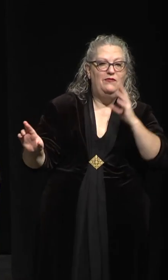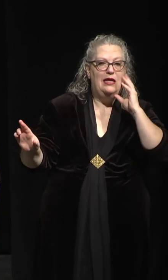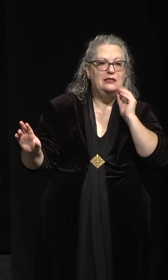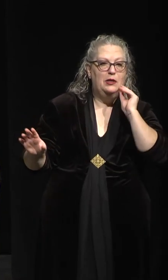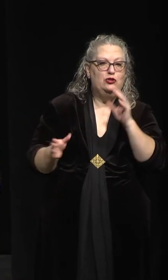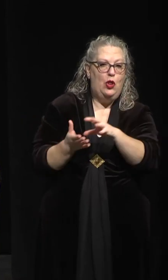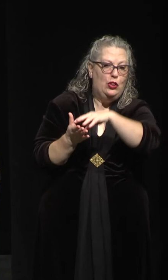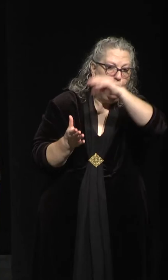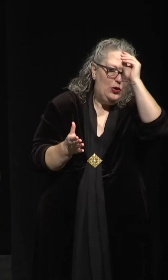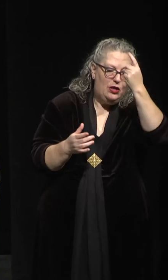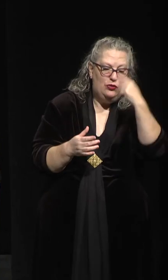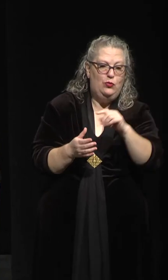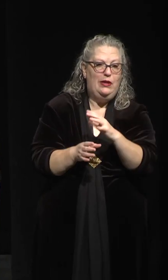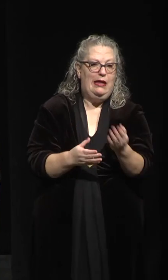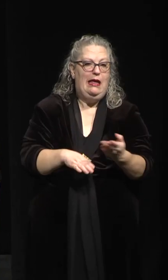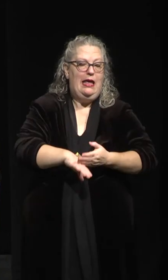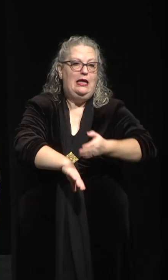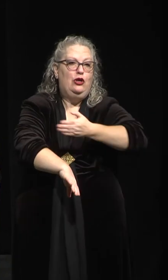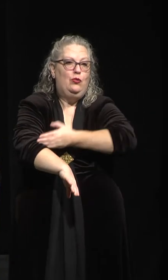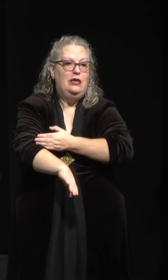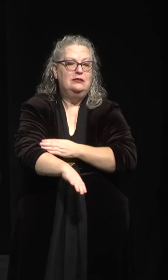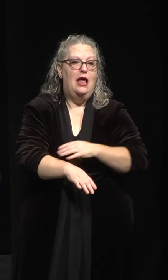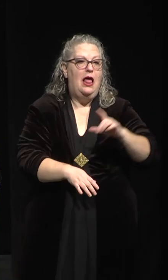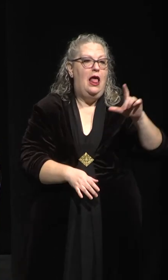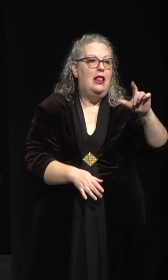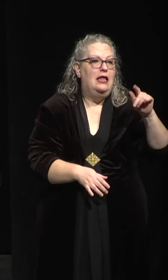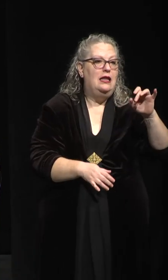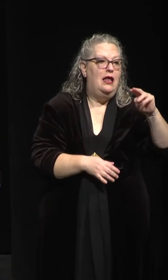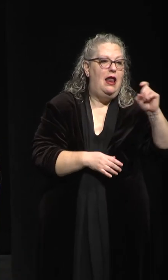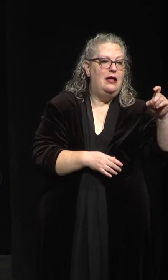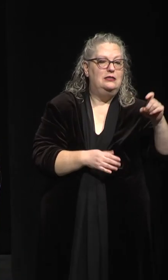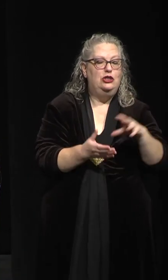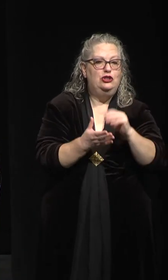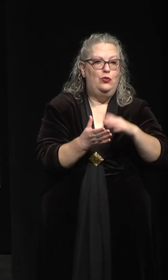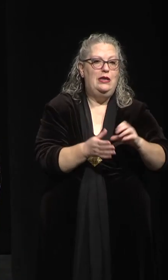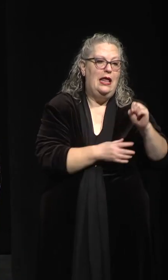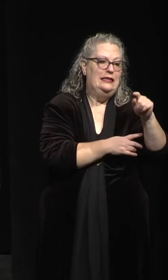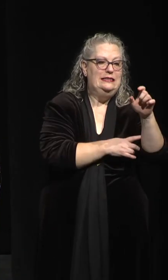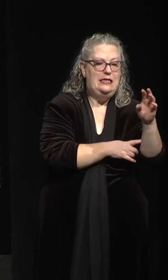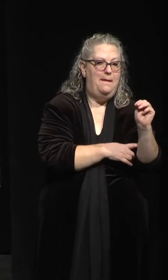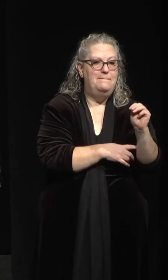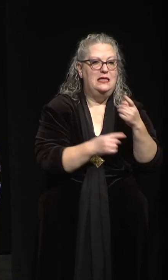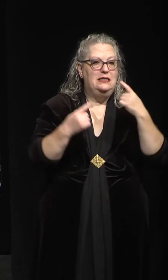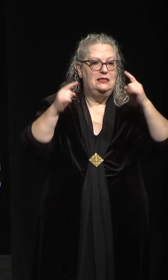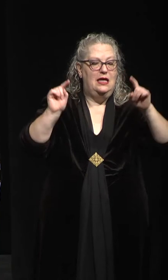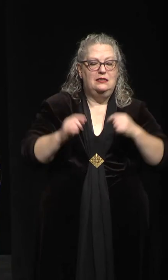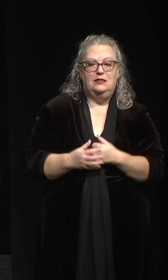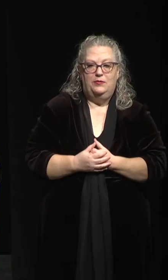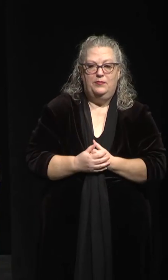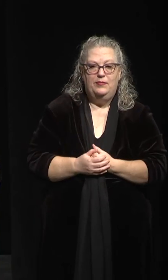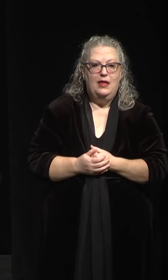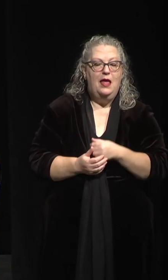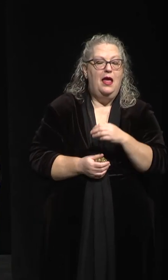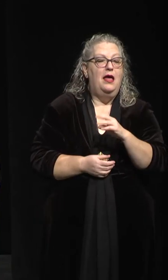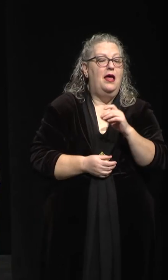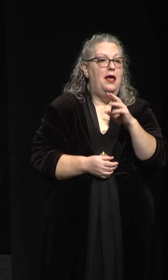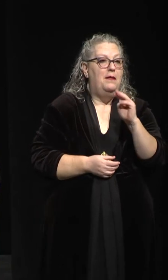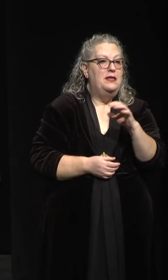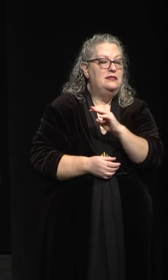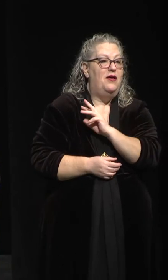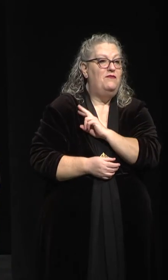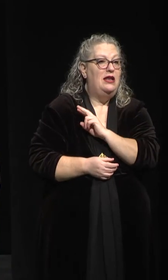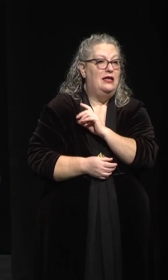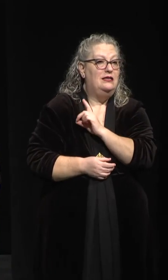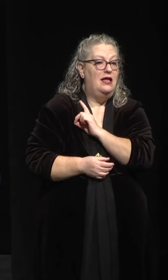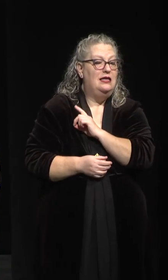experiential learning to increase Latinx student STEM success. Ms. Van Ingen Dunn has